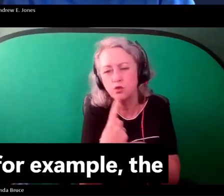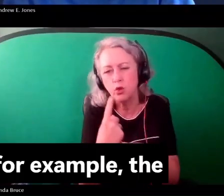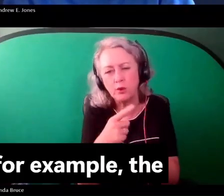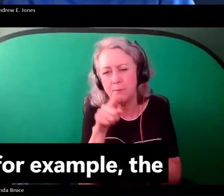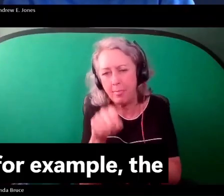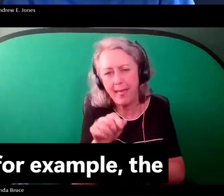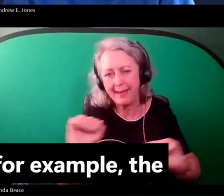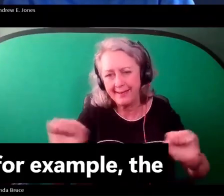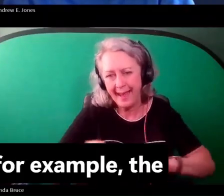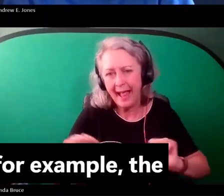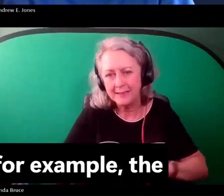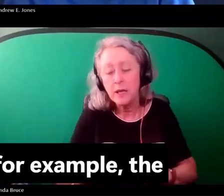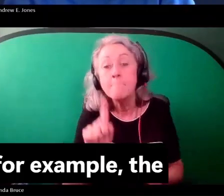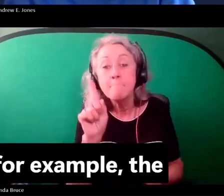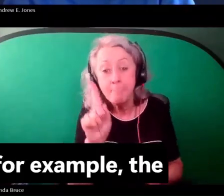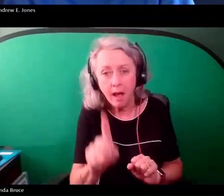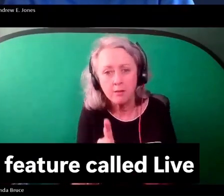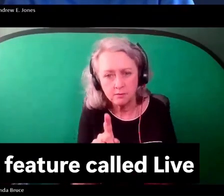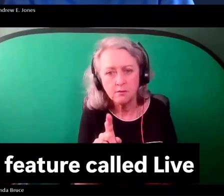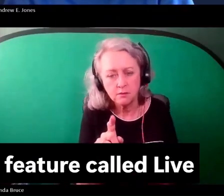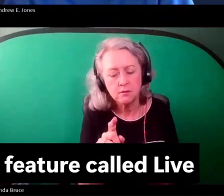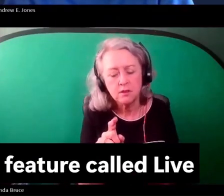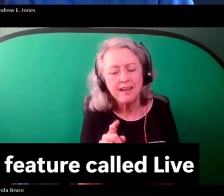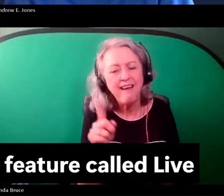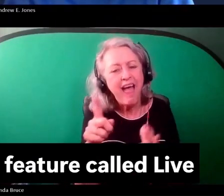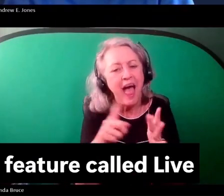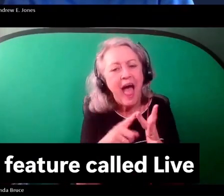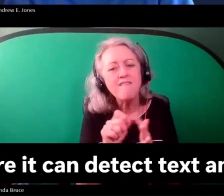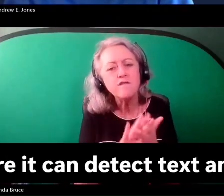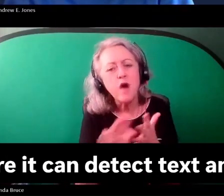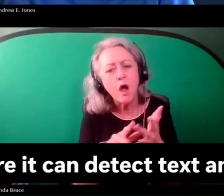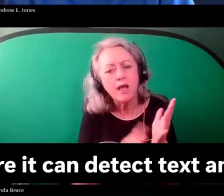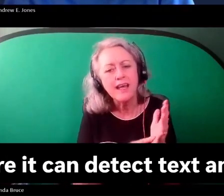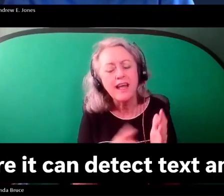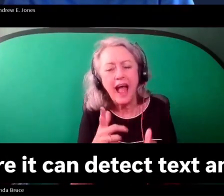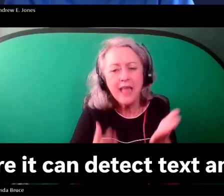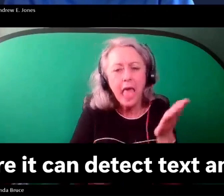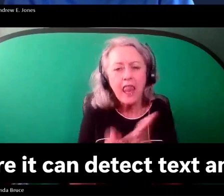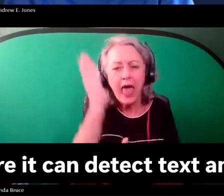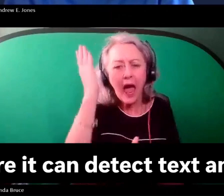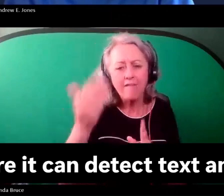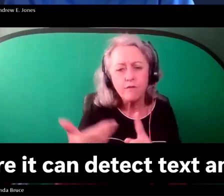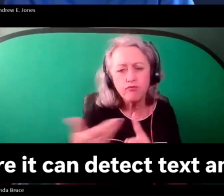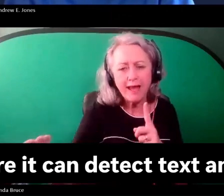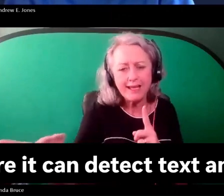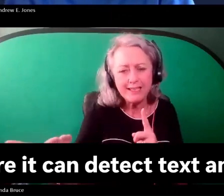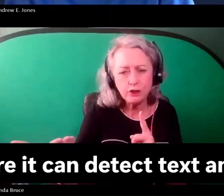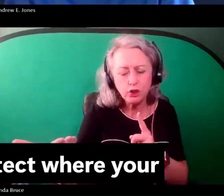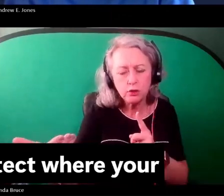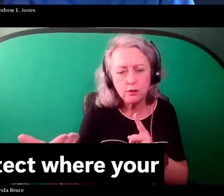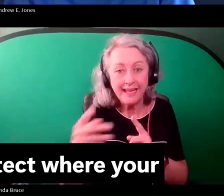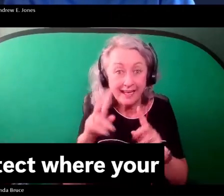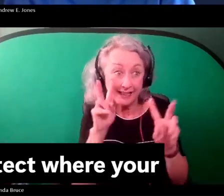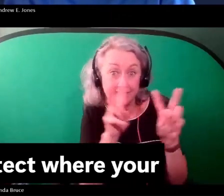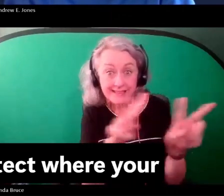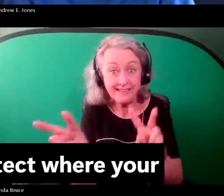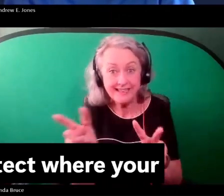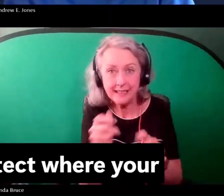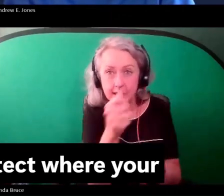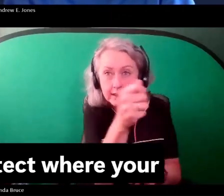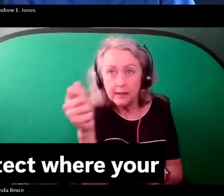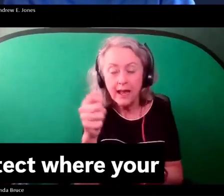for example, the iPhone has a feature called live recognition, where it can detect text and it can